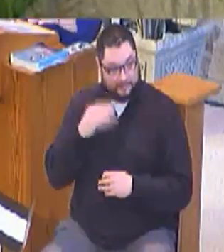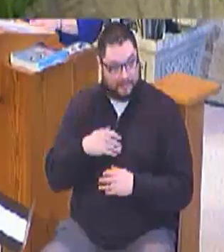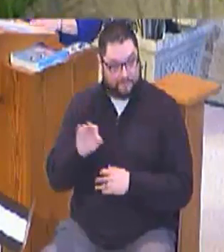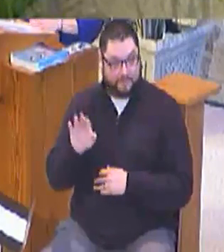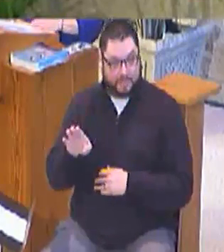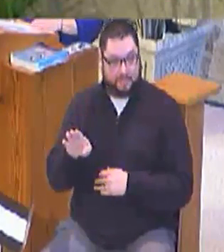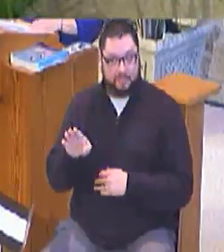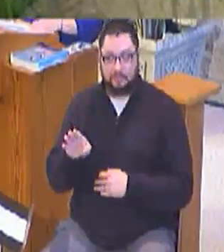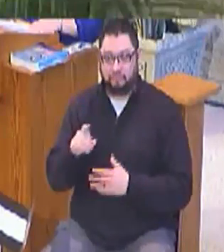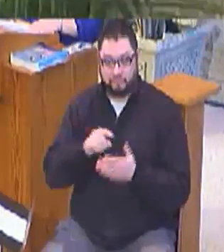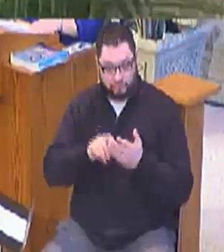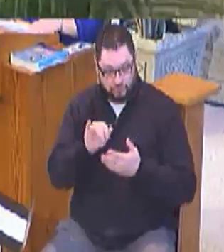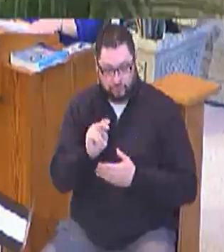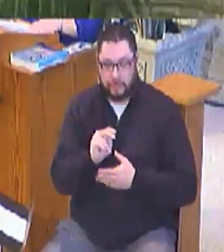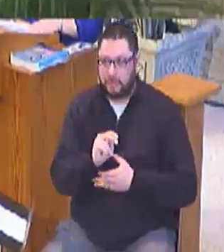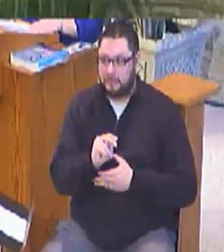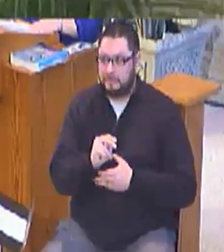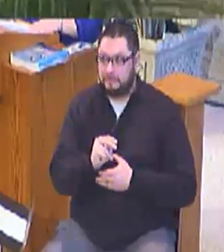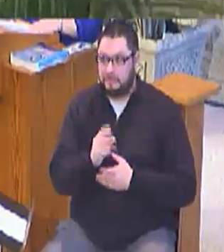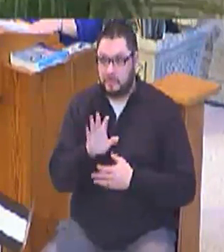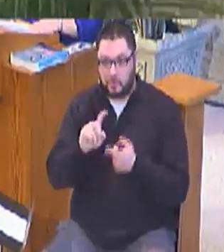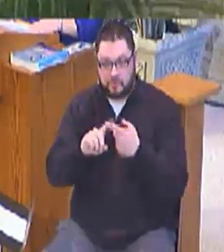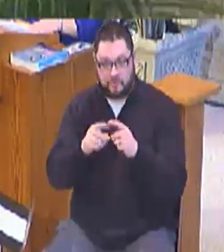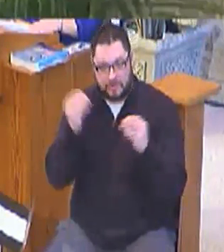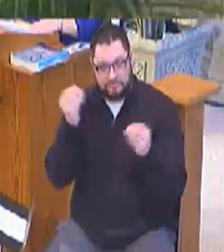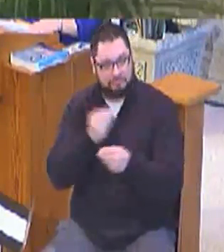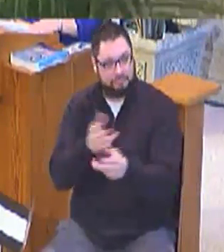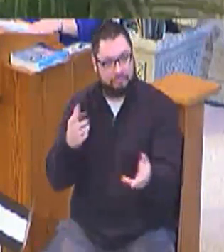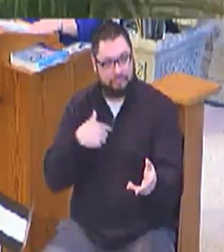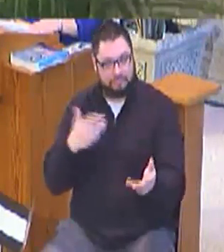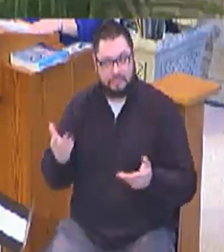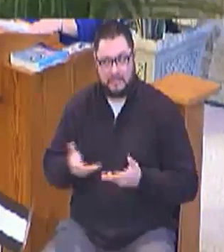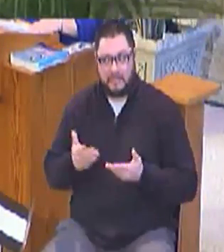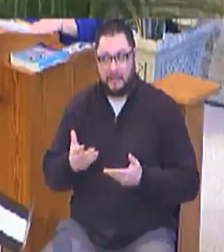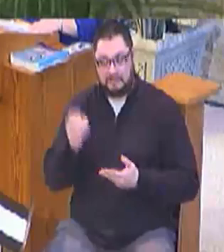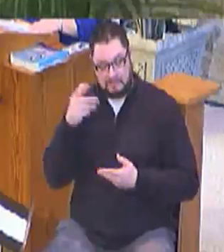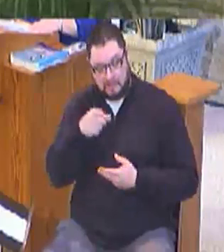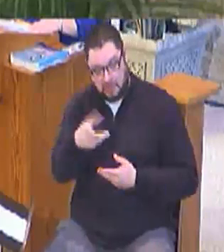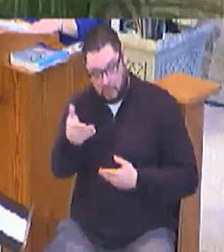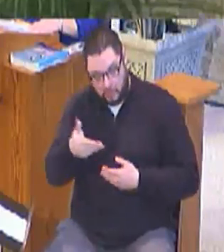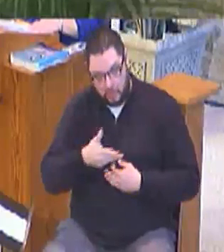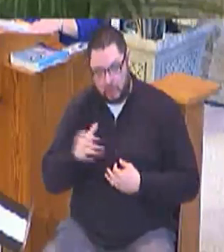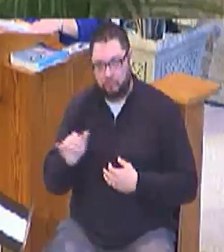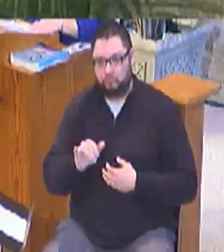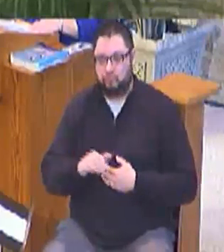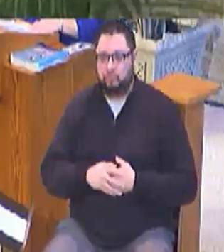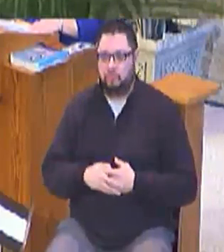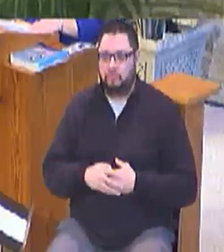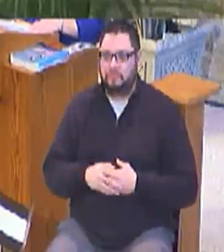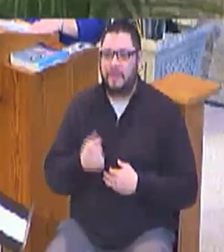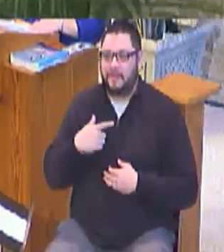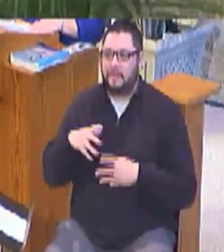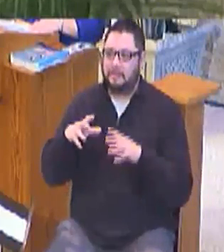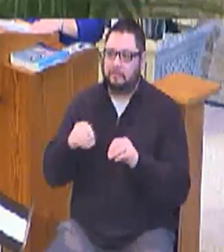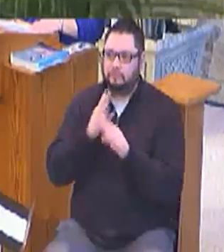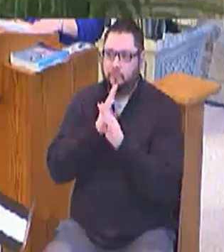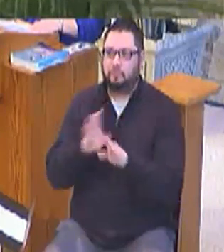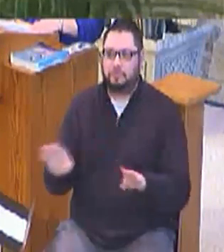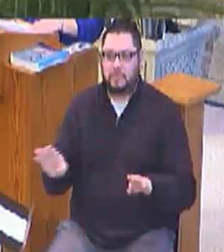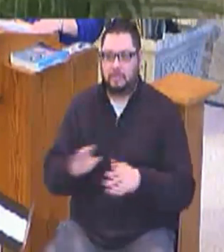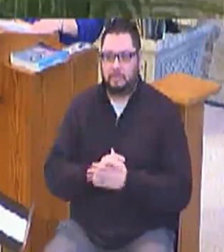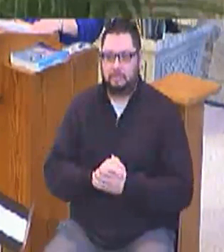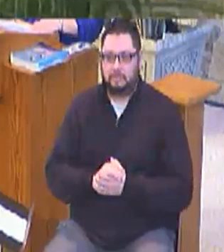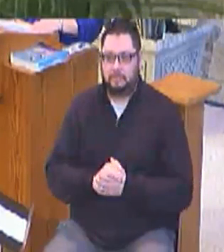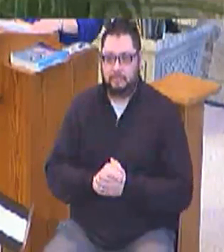Facebook, check in on Facebook. Let your friends know where you're at, that they would truly be welcome here. And then silence the device.